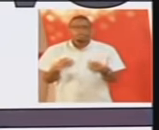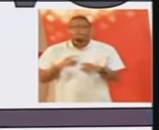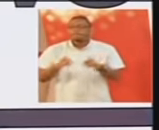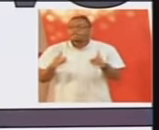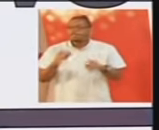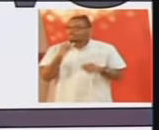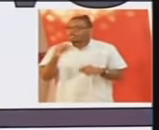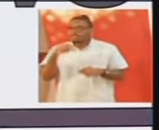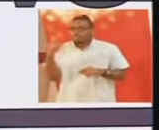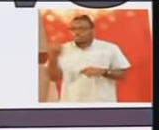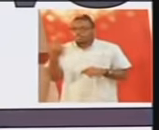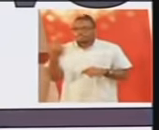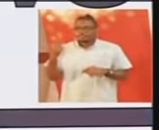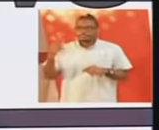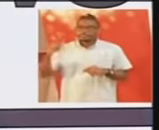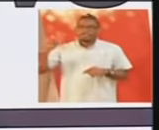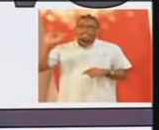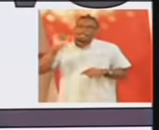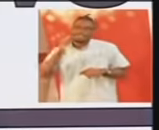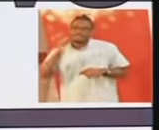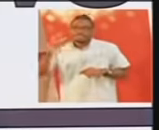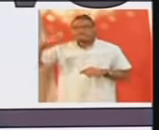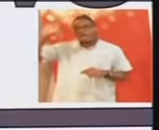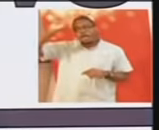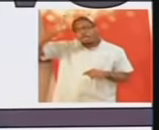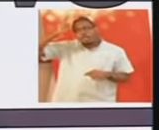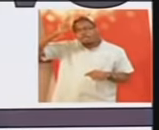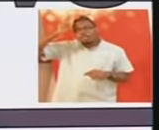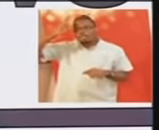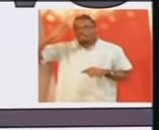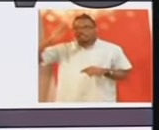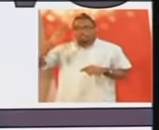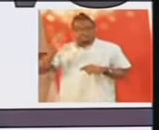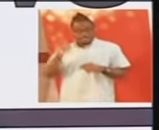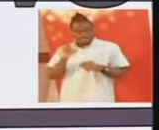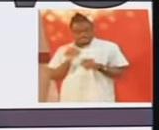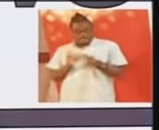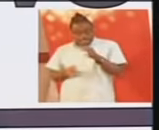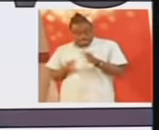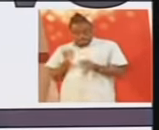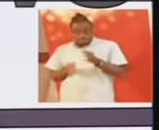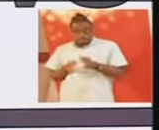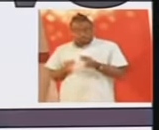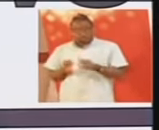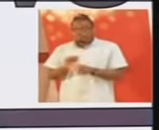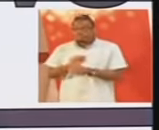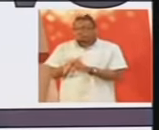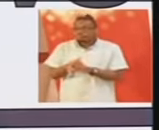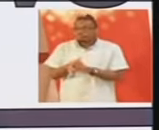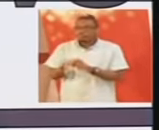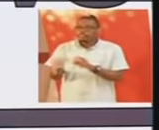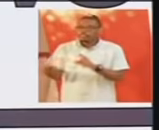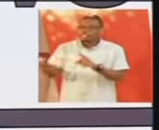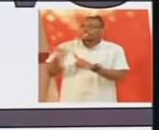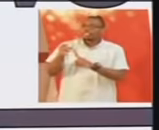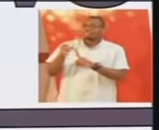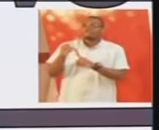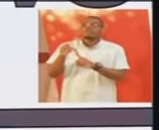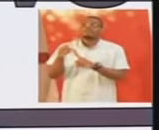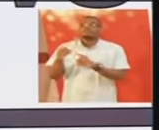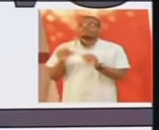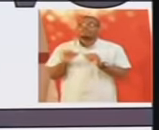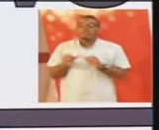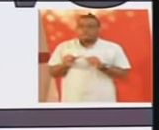or your uncle's virus. This virus, if given the opportunity, will cause permanent damage to your lungs,